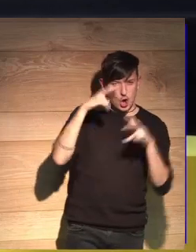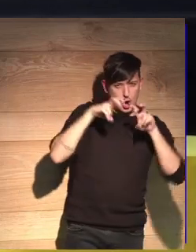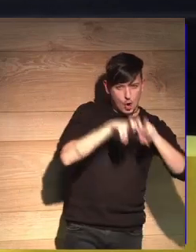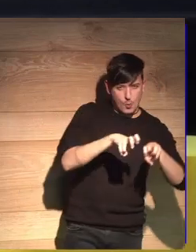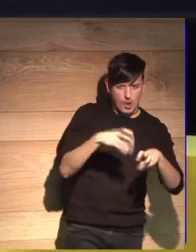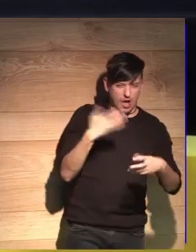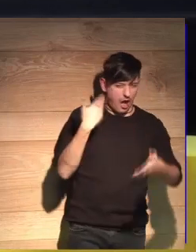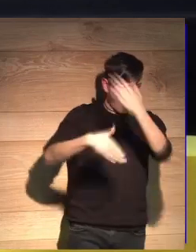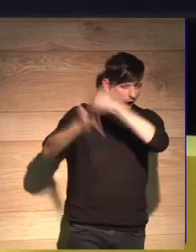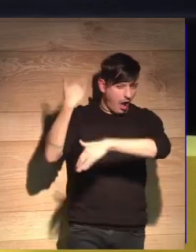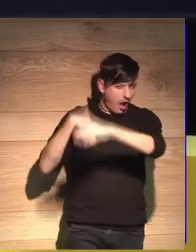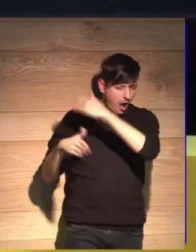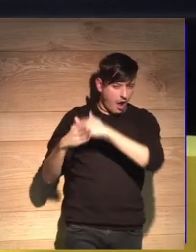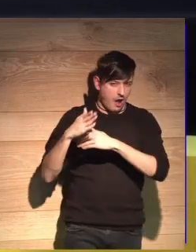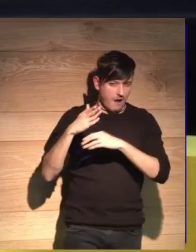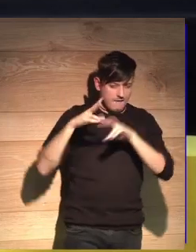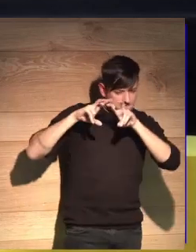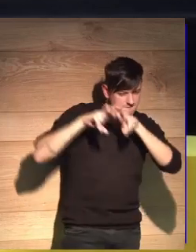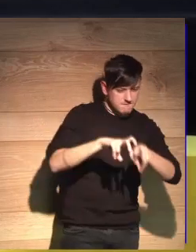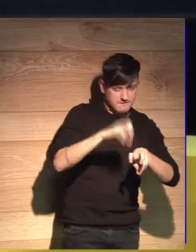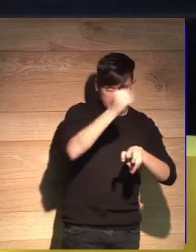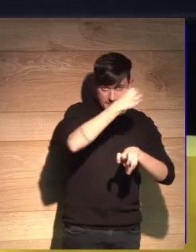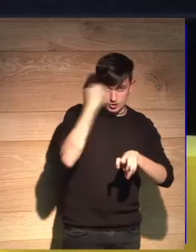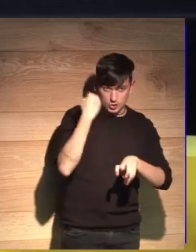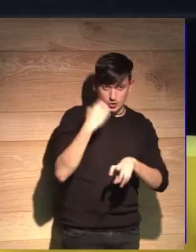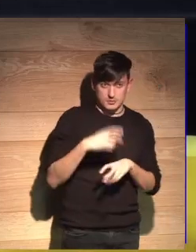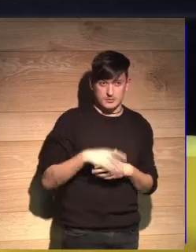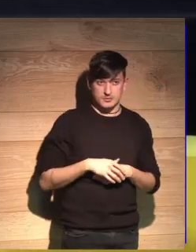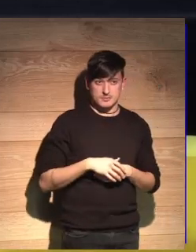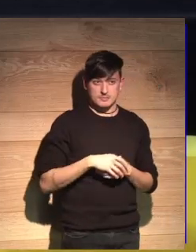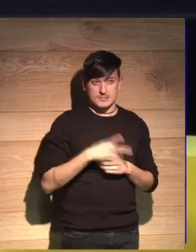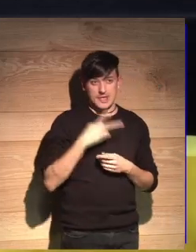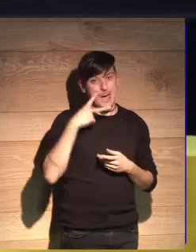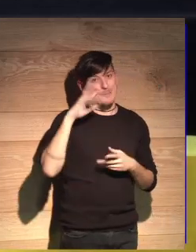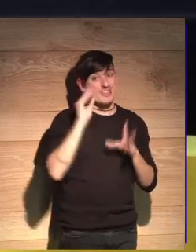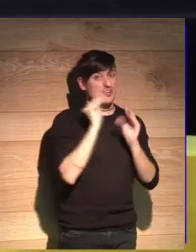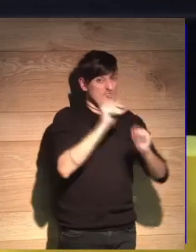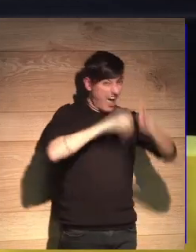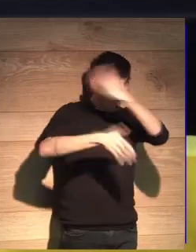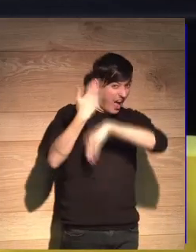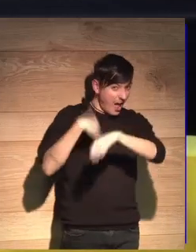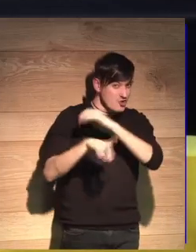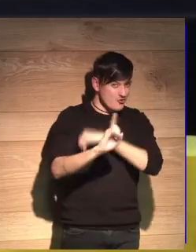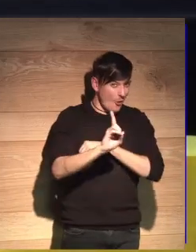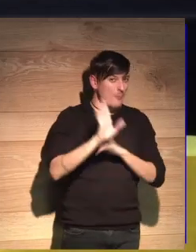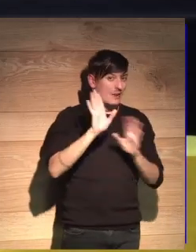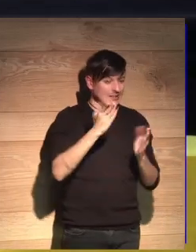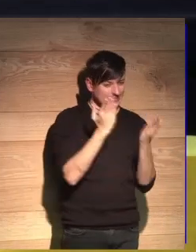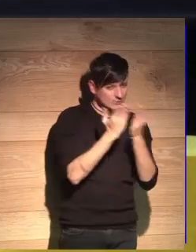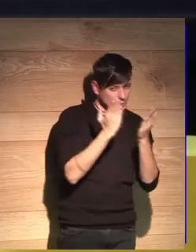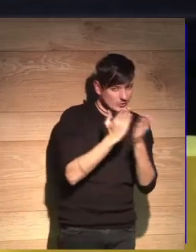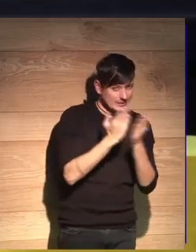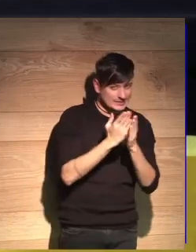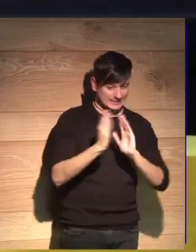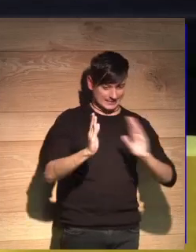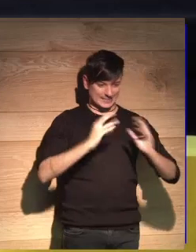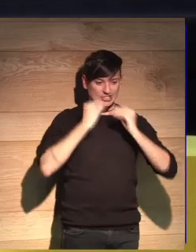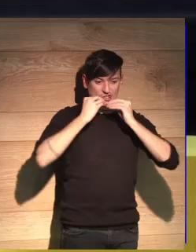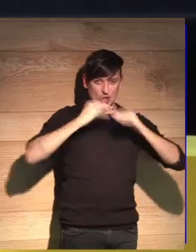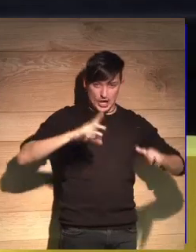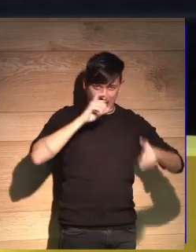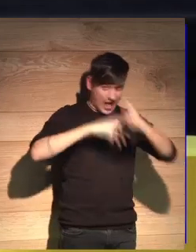behavior for hundreds of thousands of years. Juan Luis' experiences is not of hundreds of thousands of years, but the space